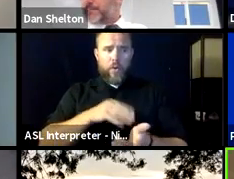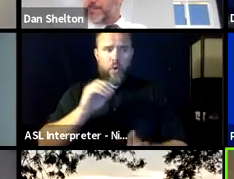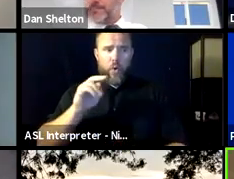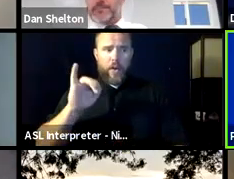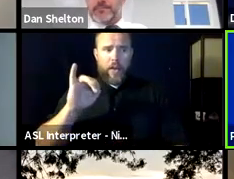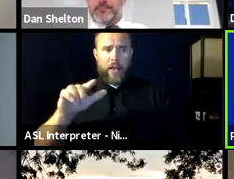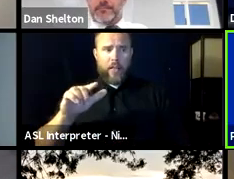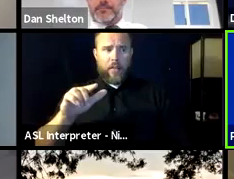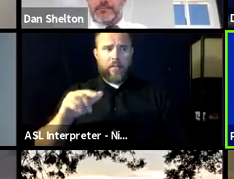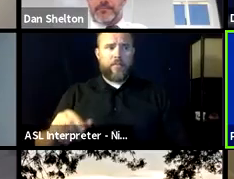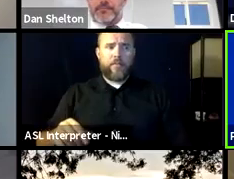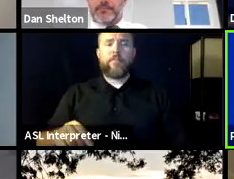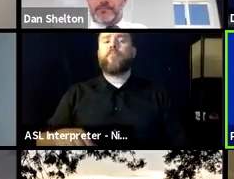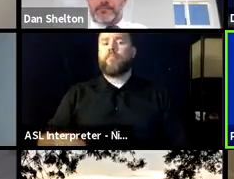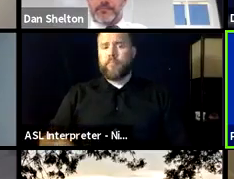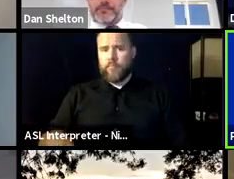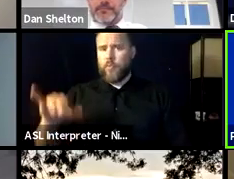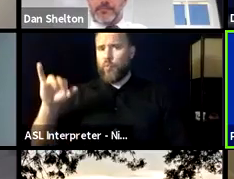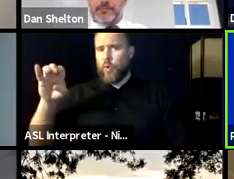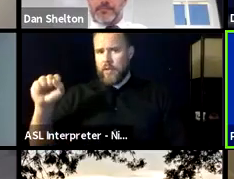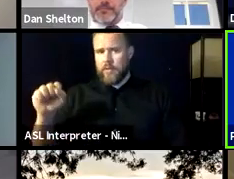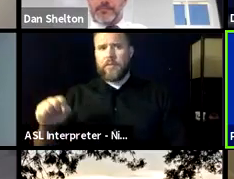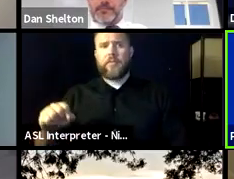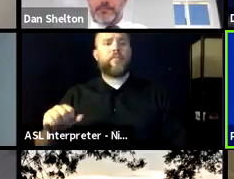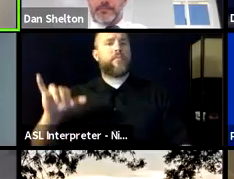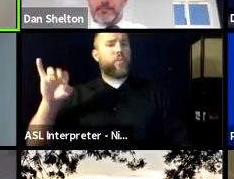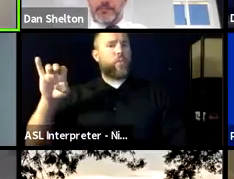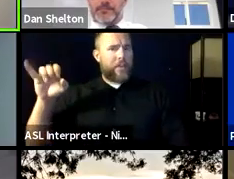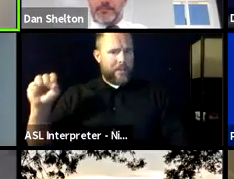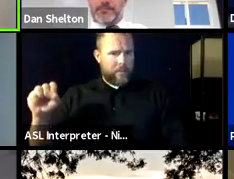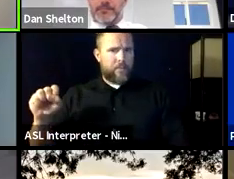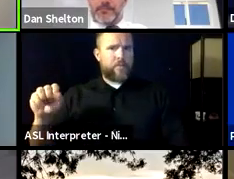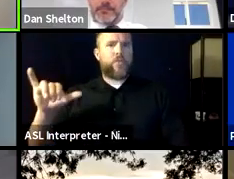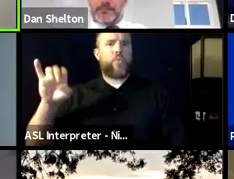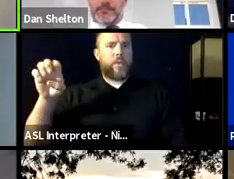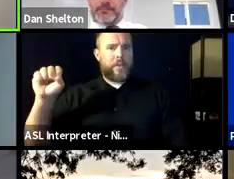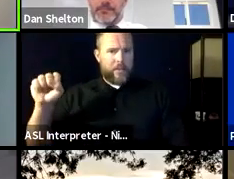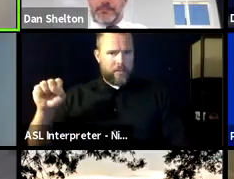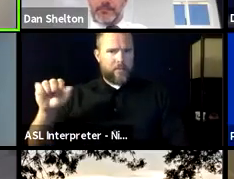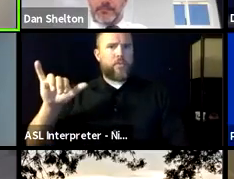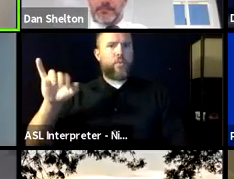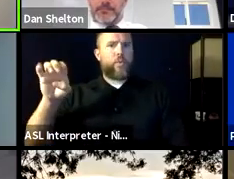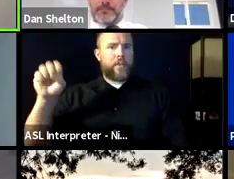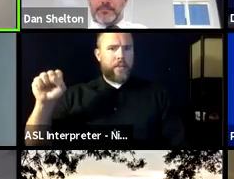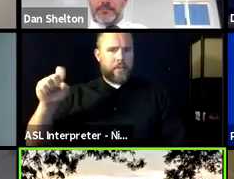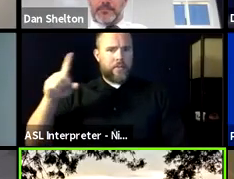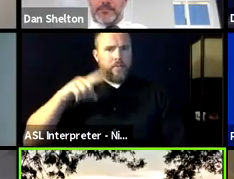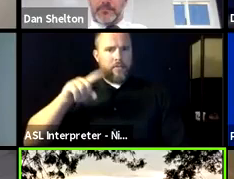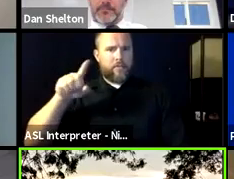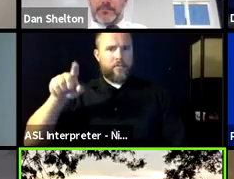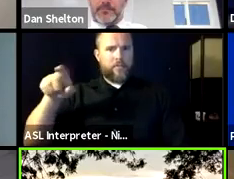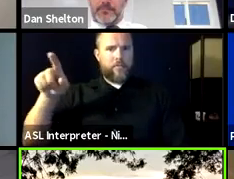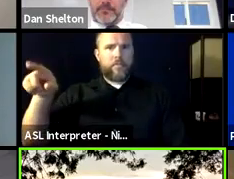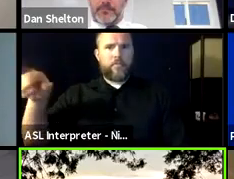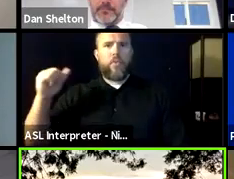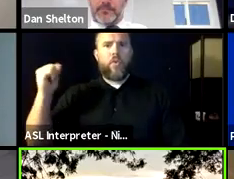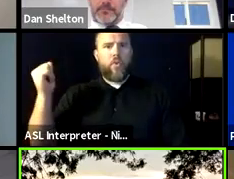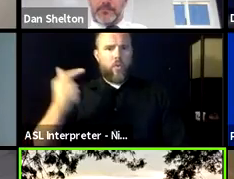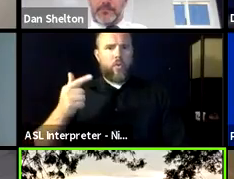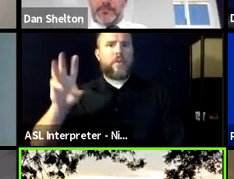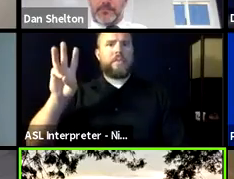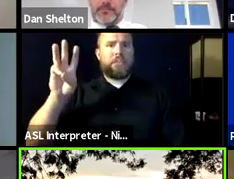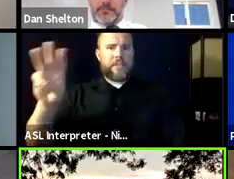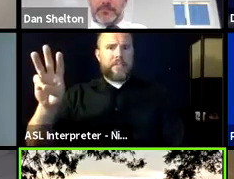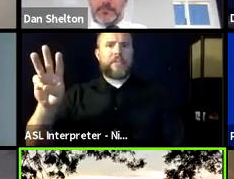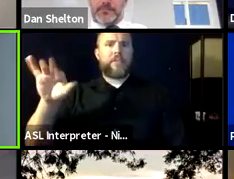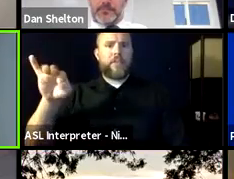Pulaski? Fred Pulaski, yes. Mr. Howell? Warren Howell, yes. Moriak? Monica Moriak, yes. Mrs. Smith